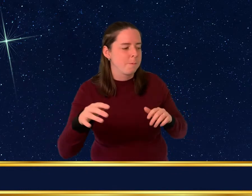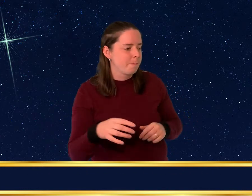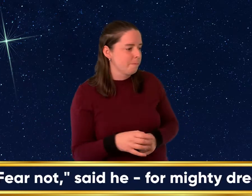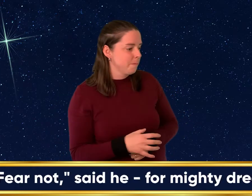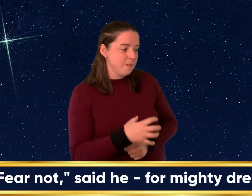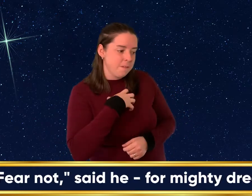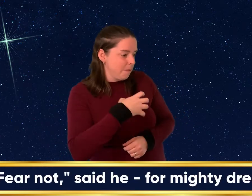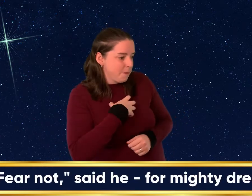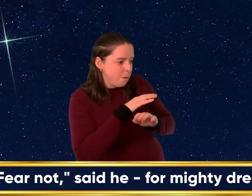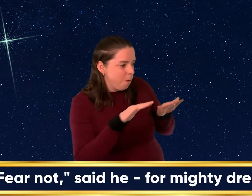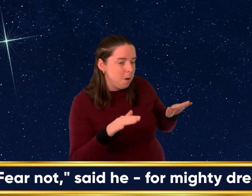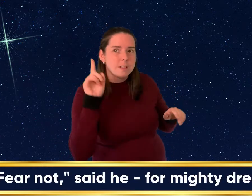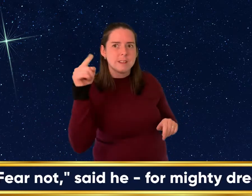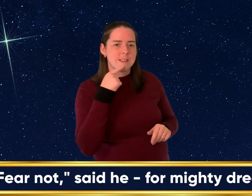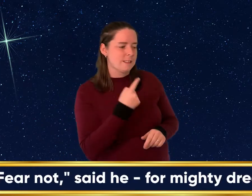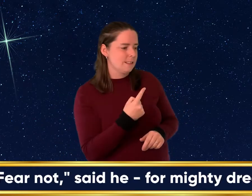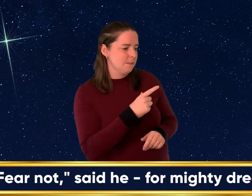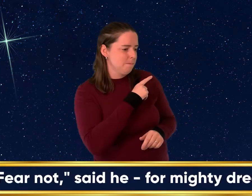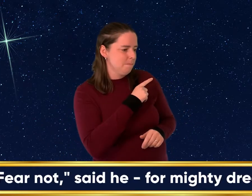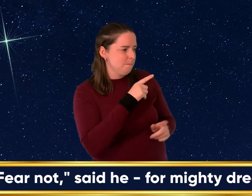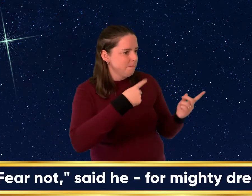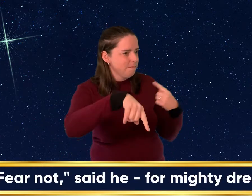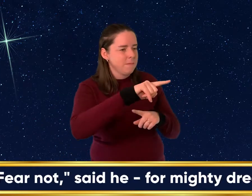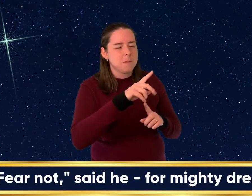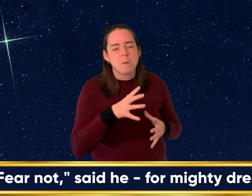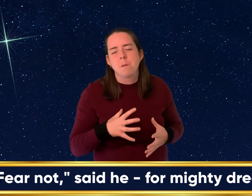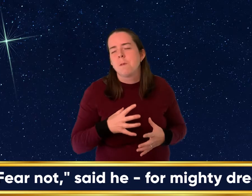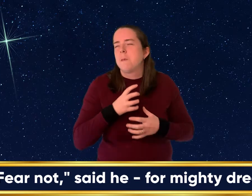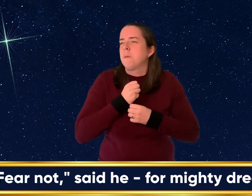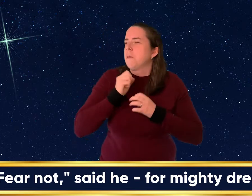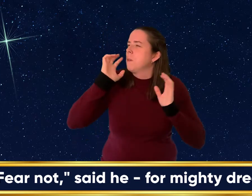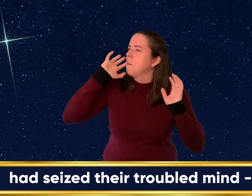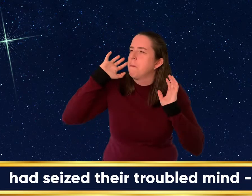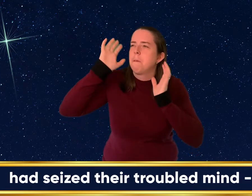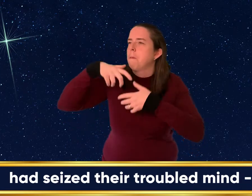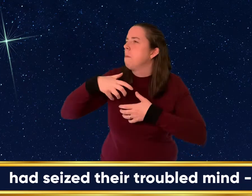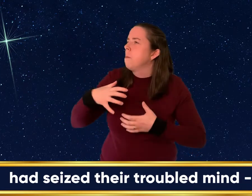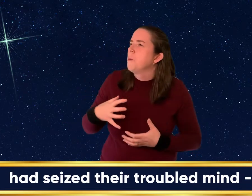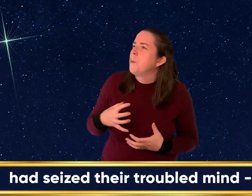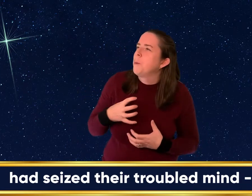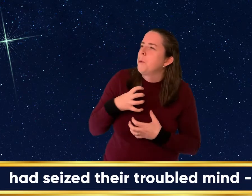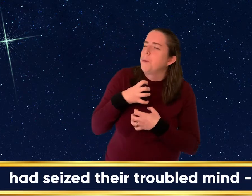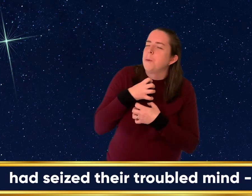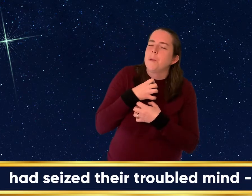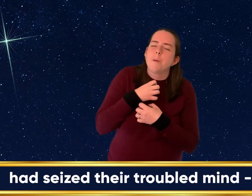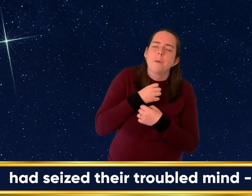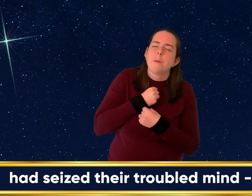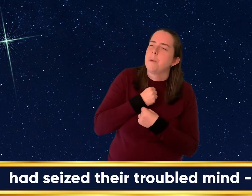around. Fear not, said he, for mighty dread had seized